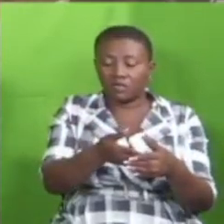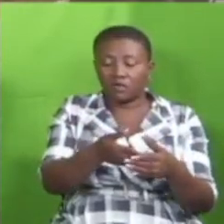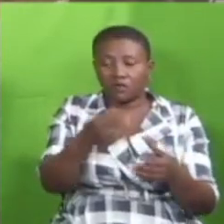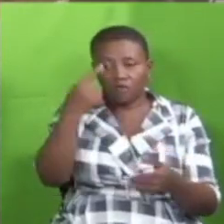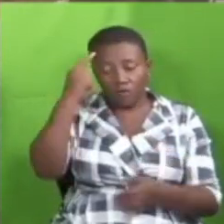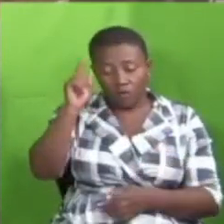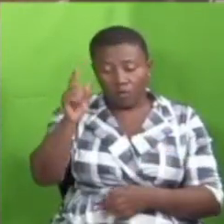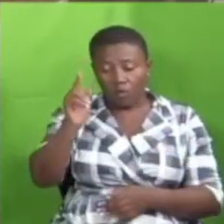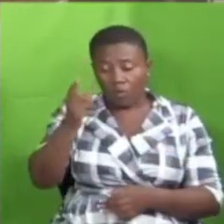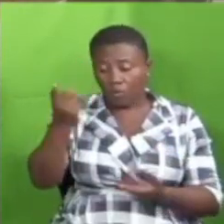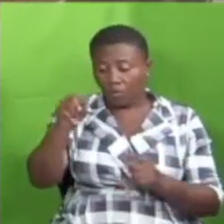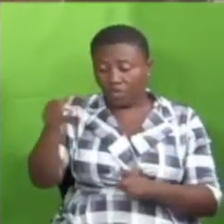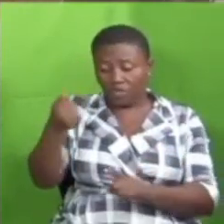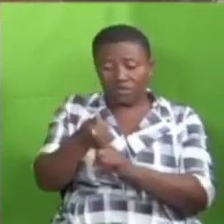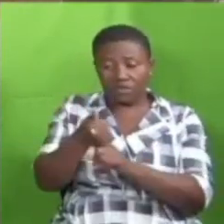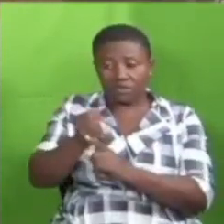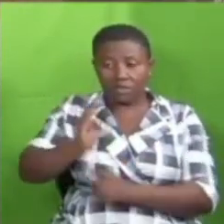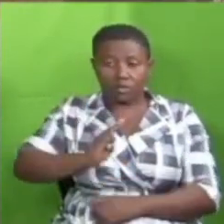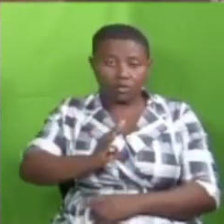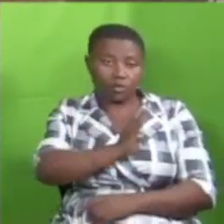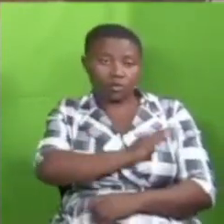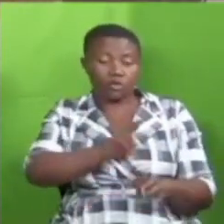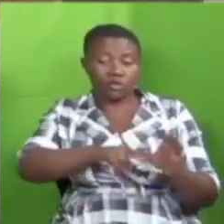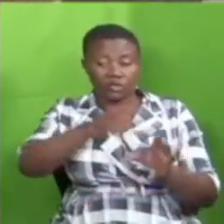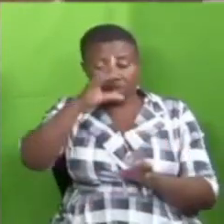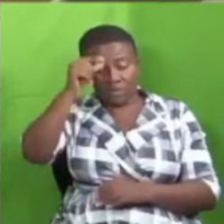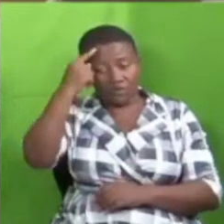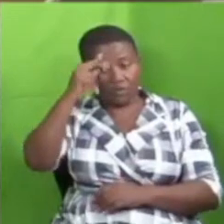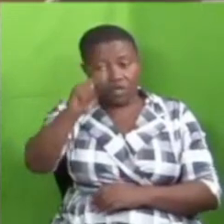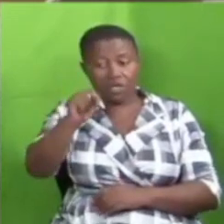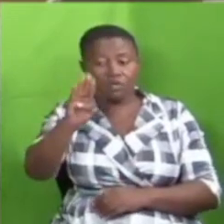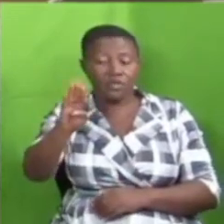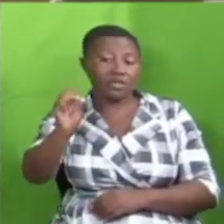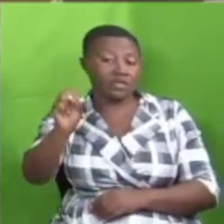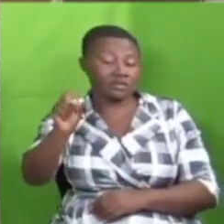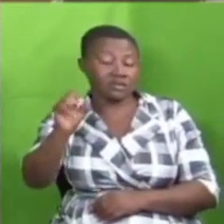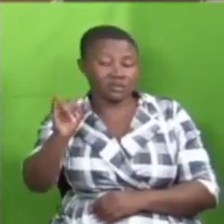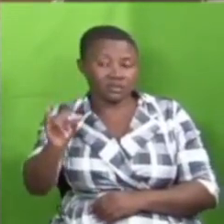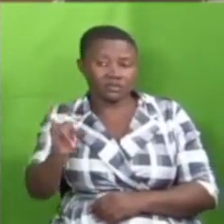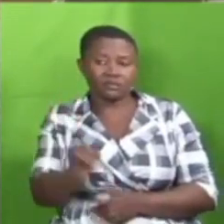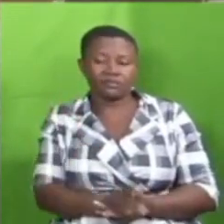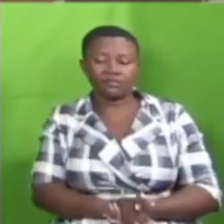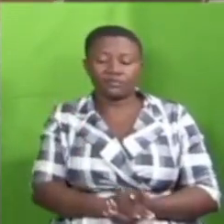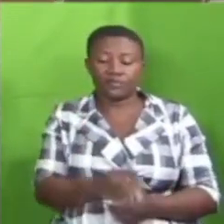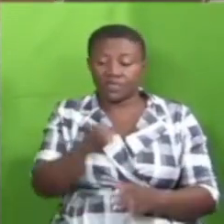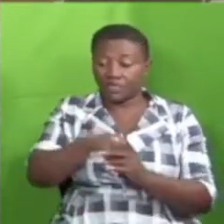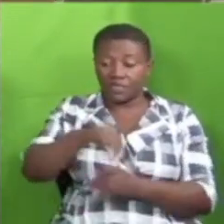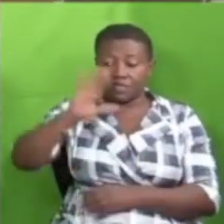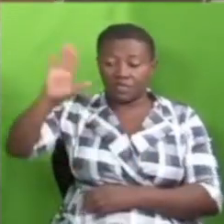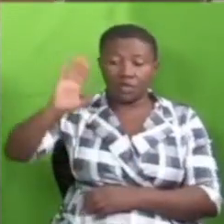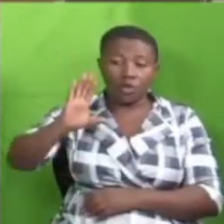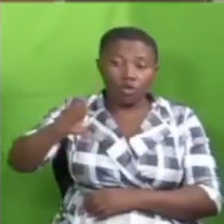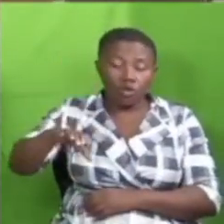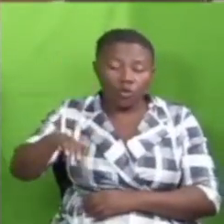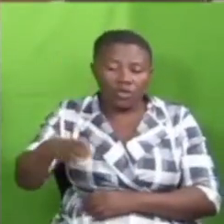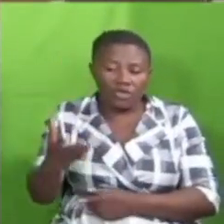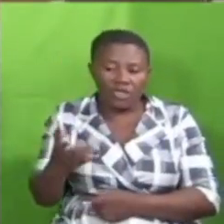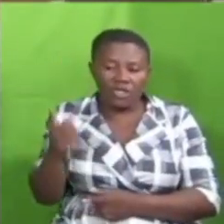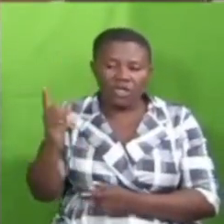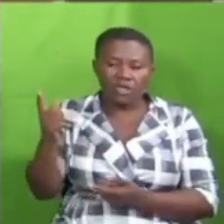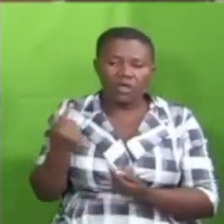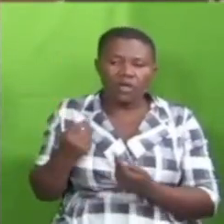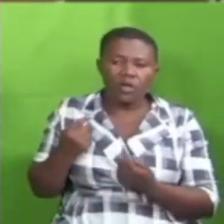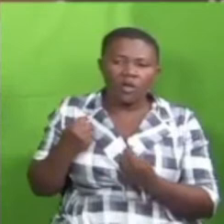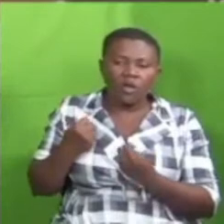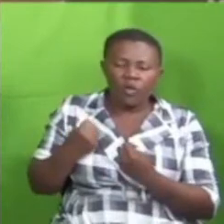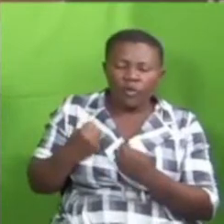for MBSSI in the 7th Parliament. Mr. Speaker, when it comes to his constituency, he managed to be